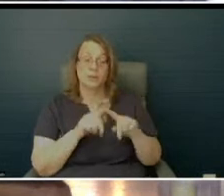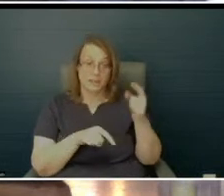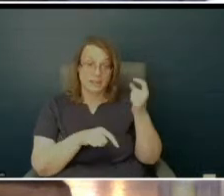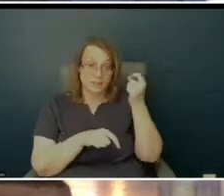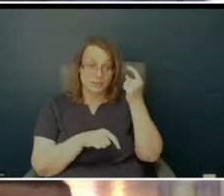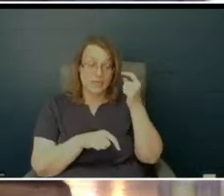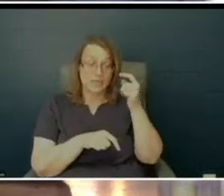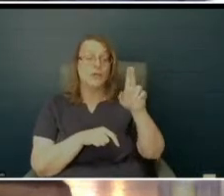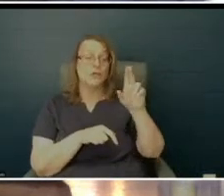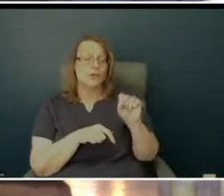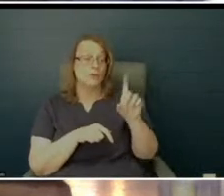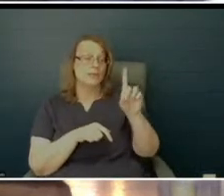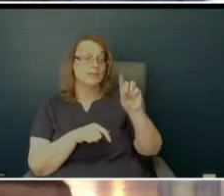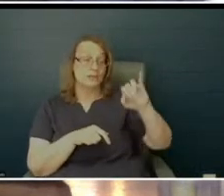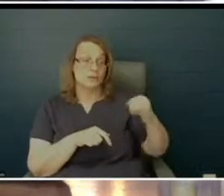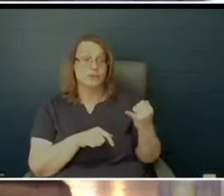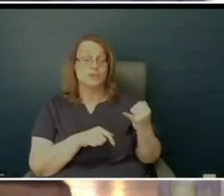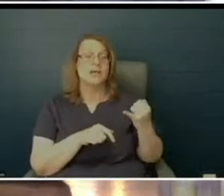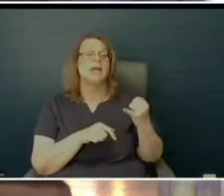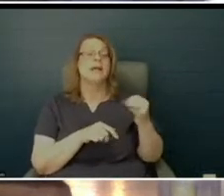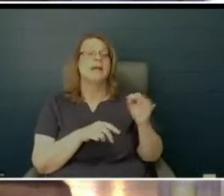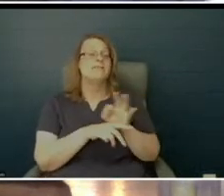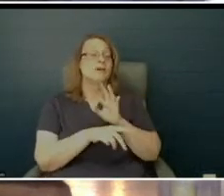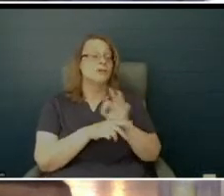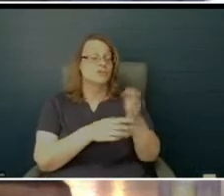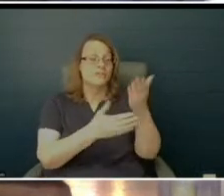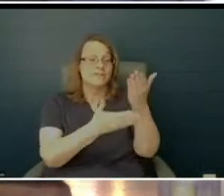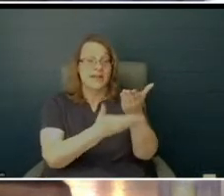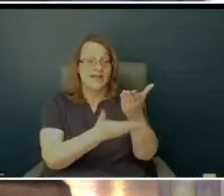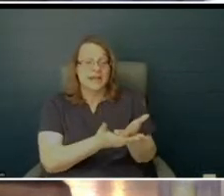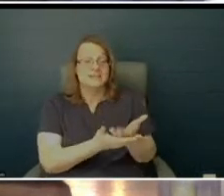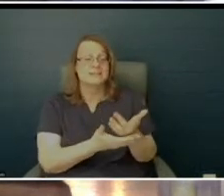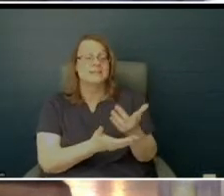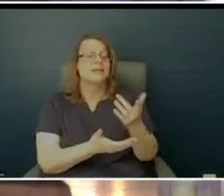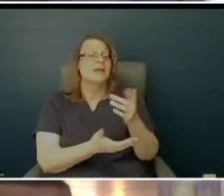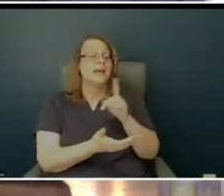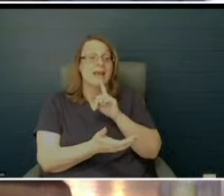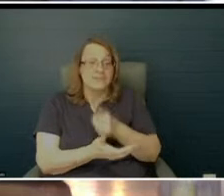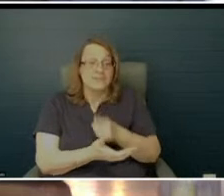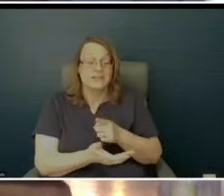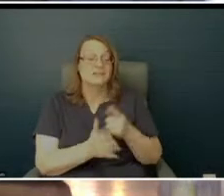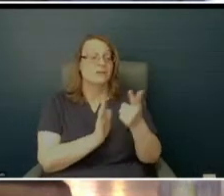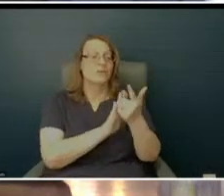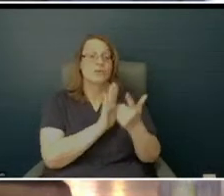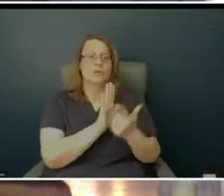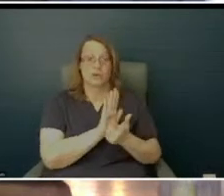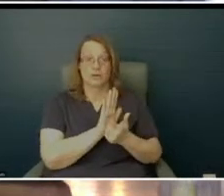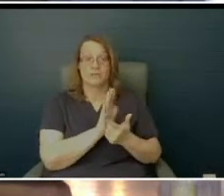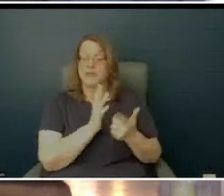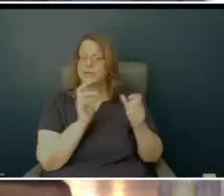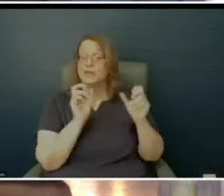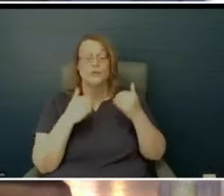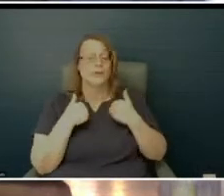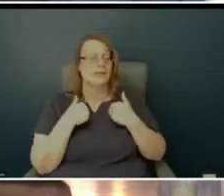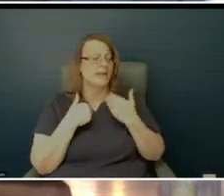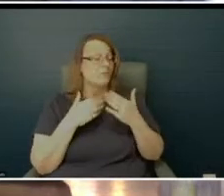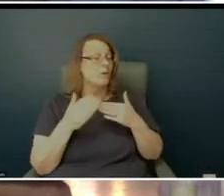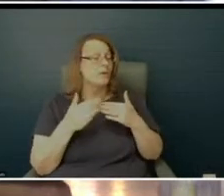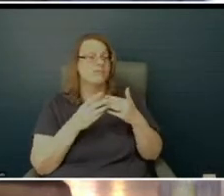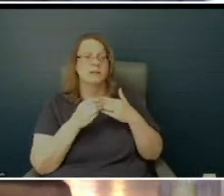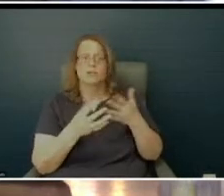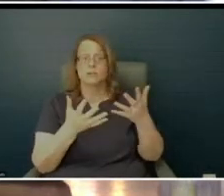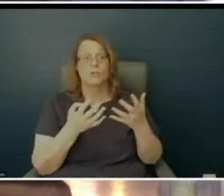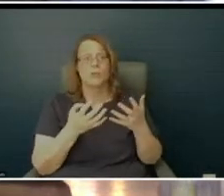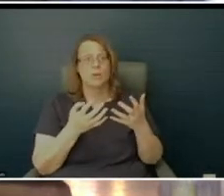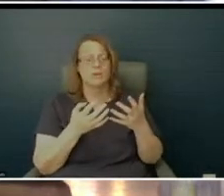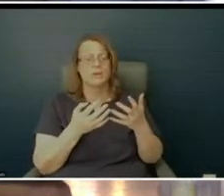Department functions on facts, evidence, and law, and those are not going to change. So you can have whatever leadership you want, but the department's position